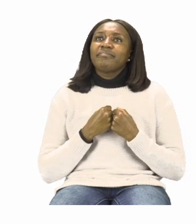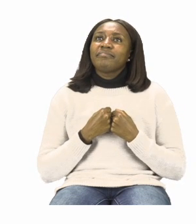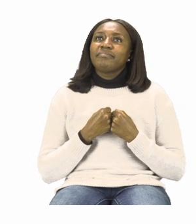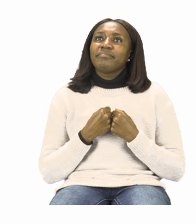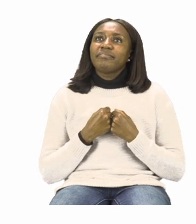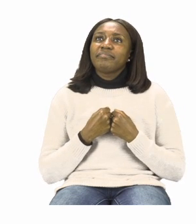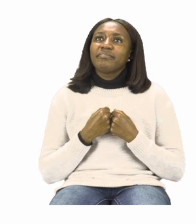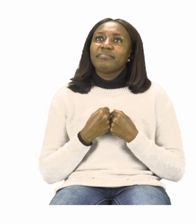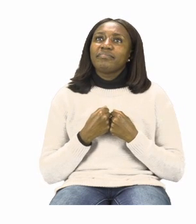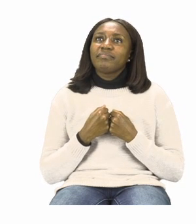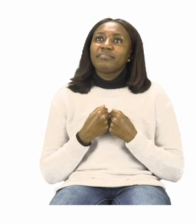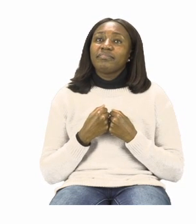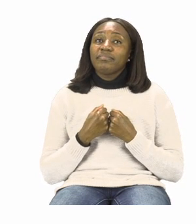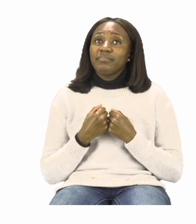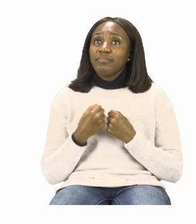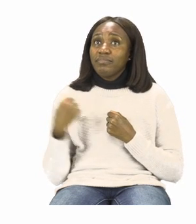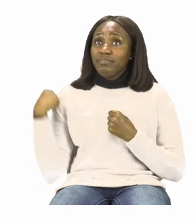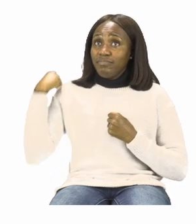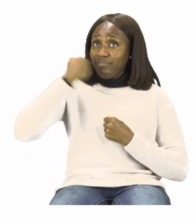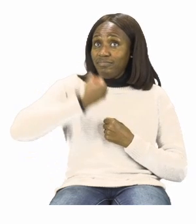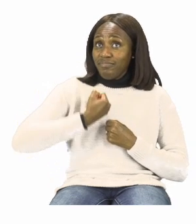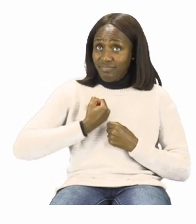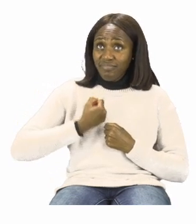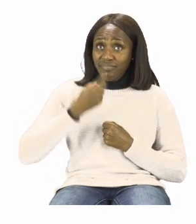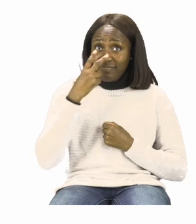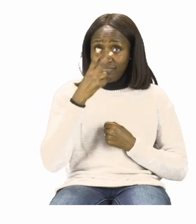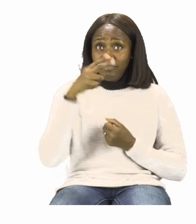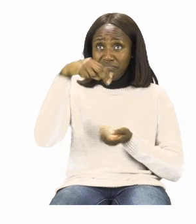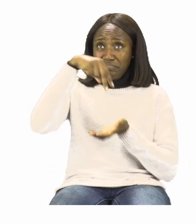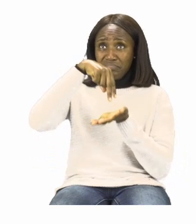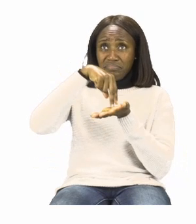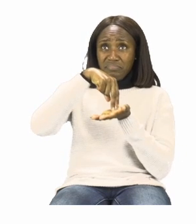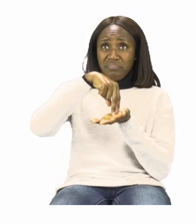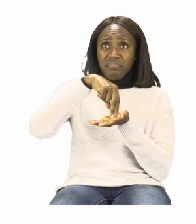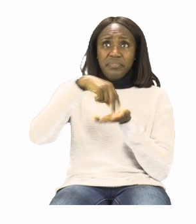see where the boy is standing?